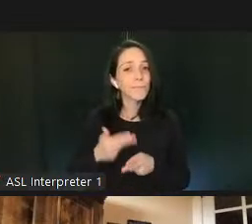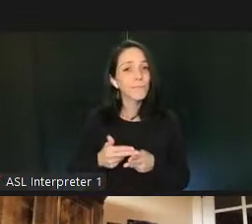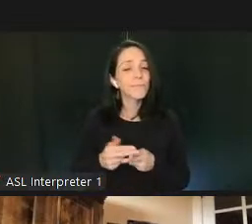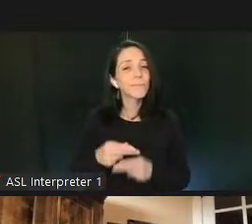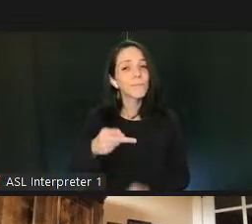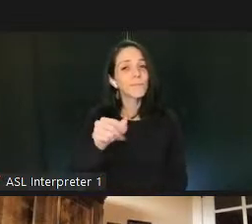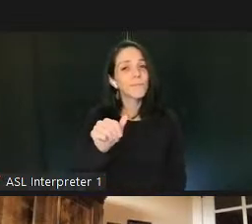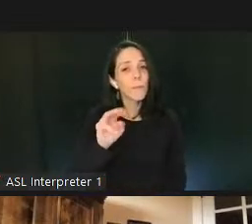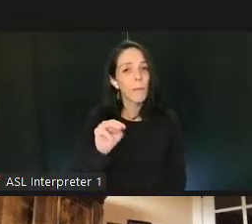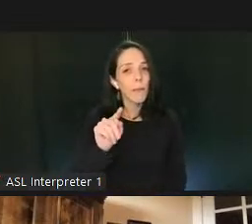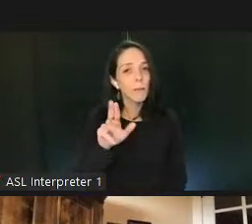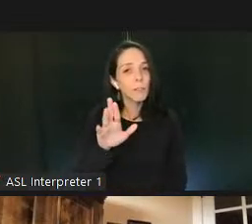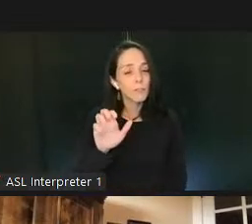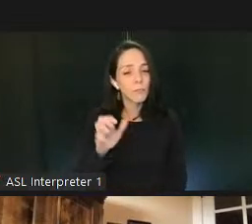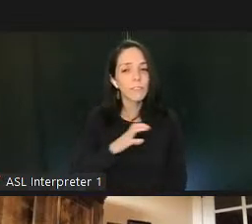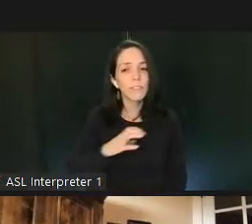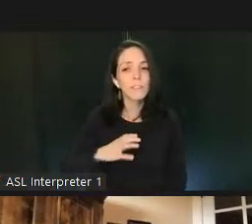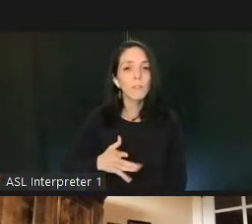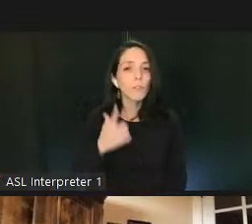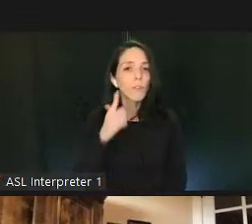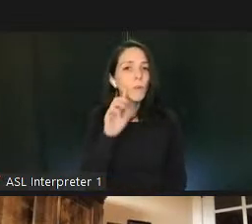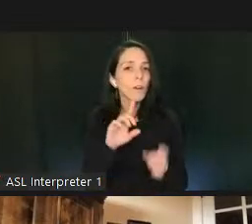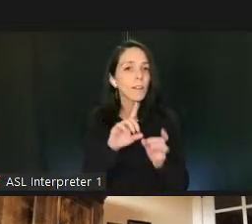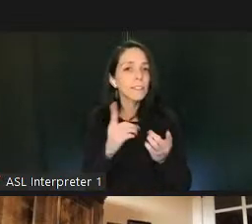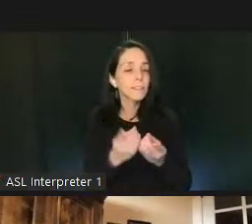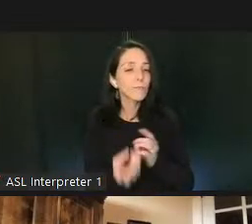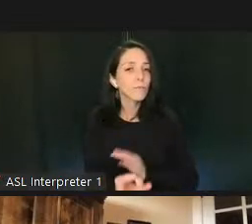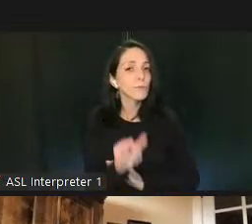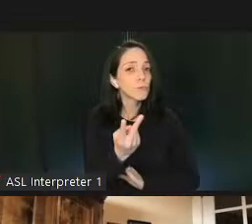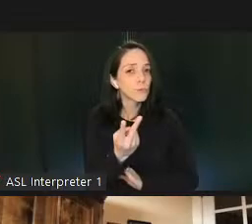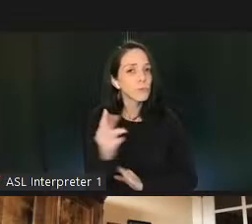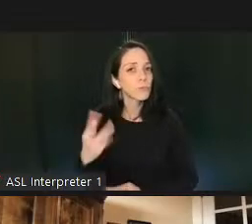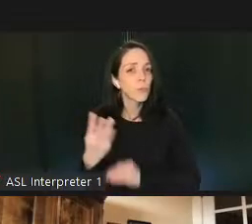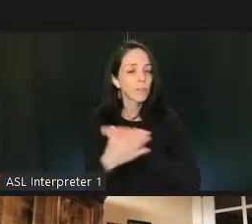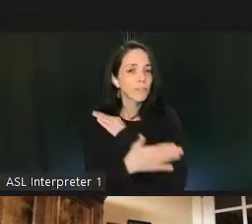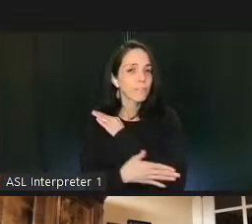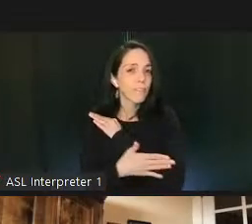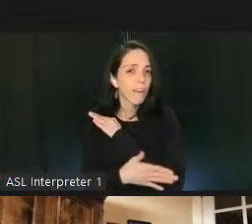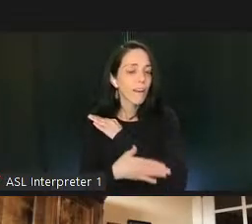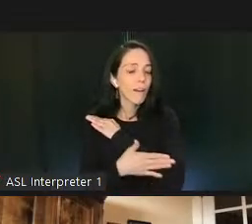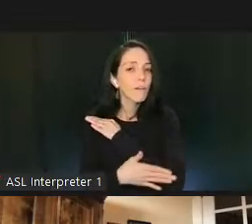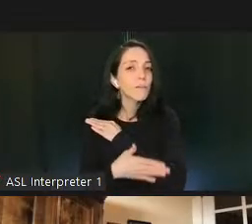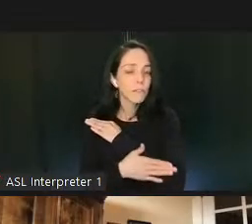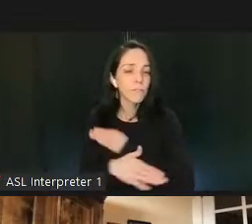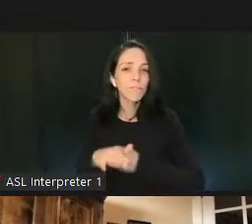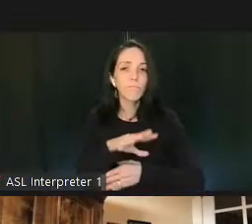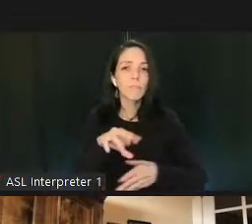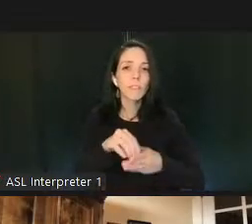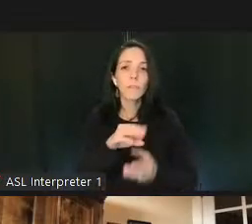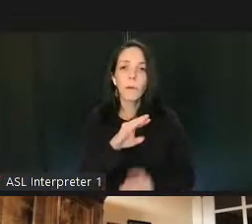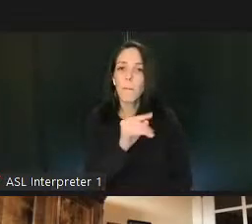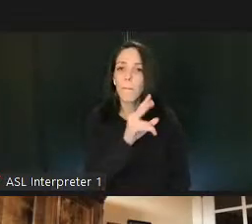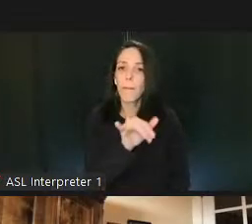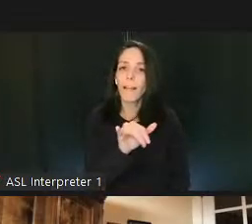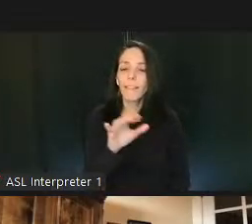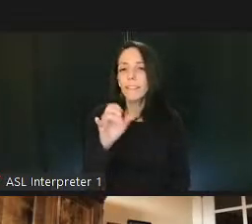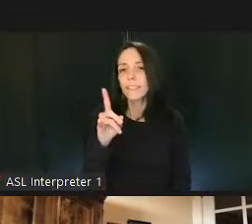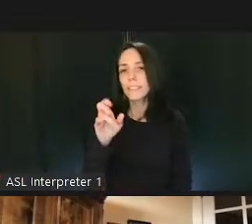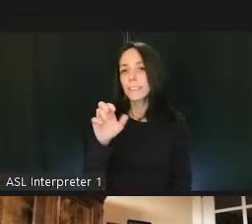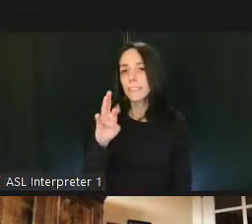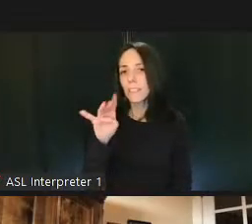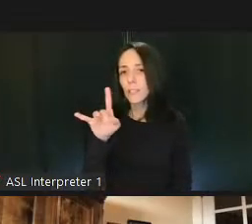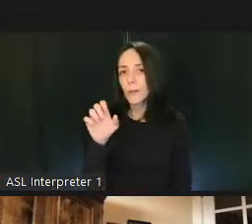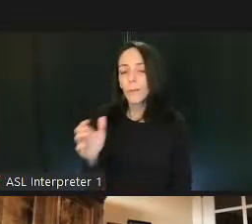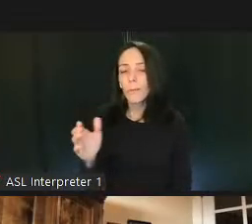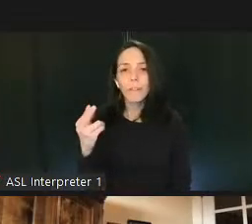Treese. I'm Commissioner for District 2 in Washington County, which includes Bethany, Cedar Mills, Cedar Hill,